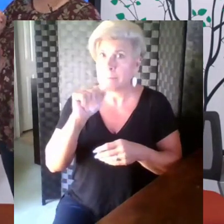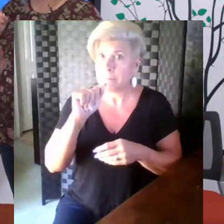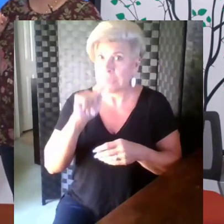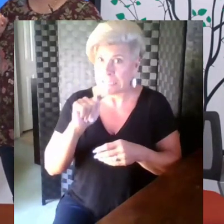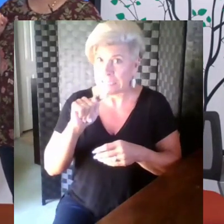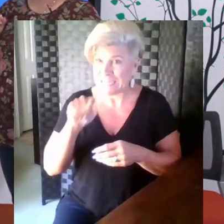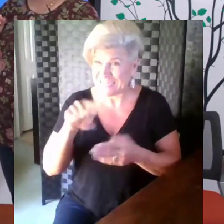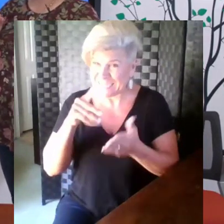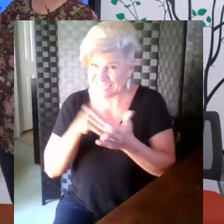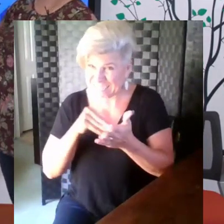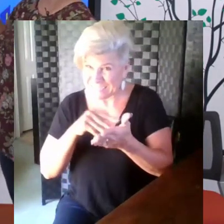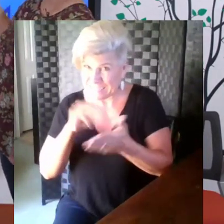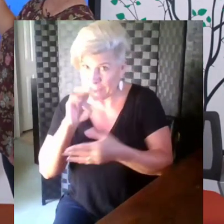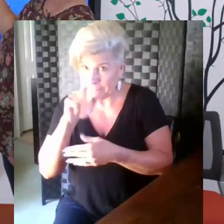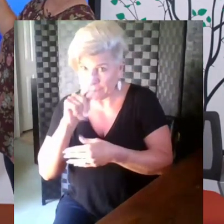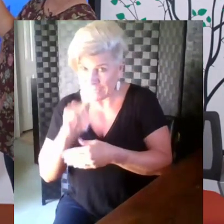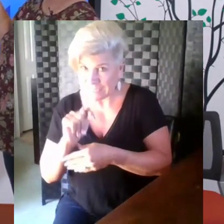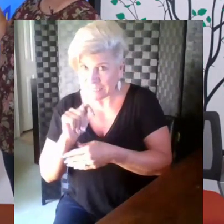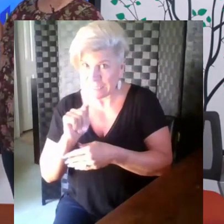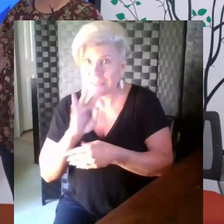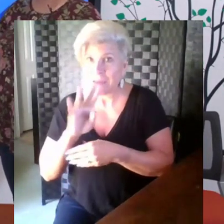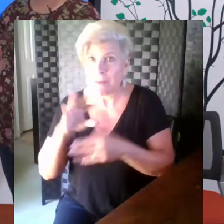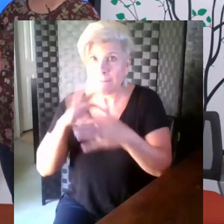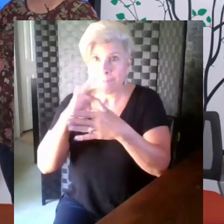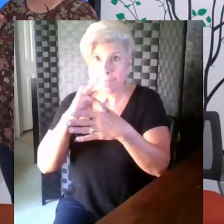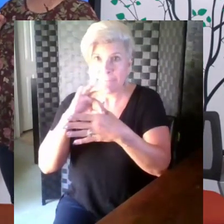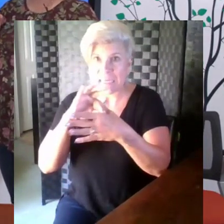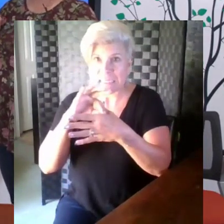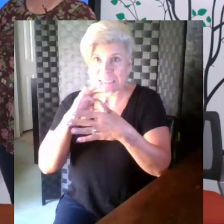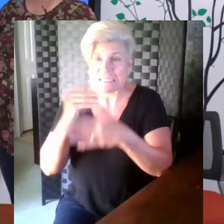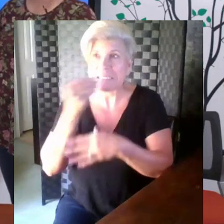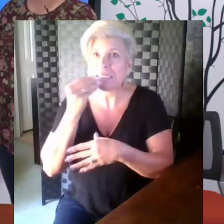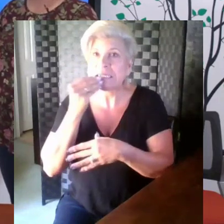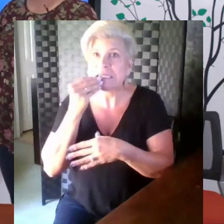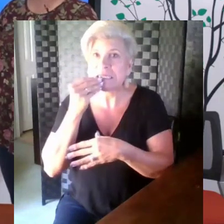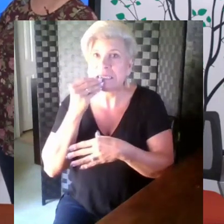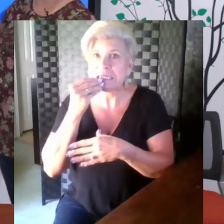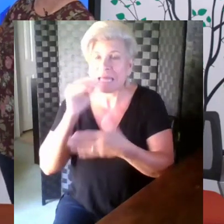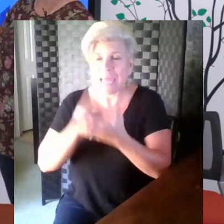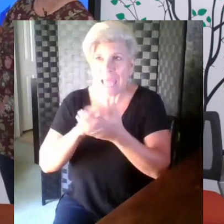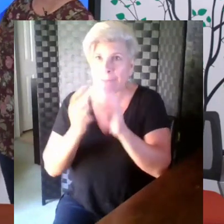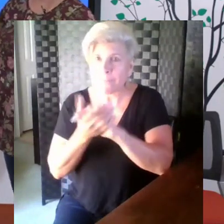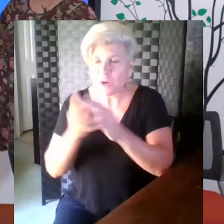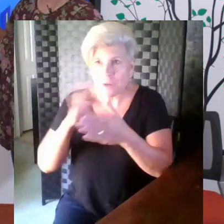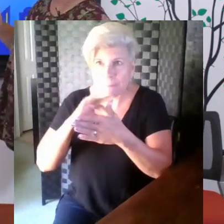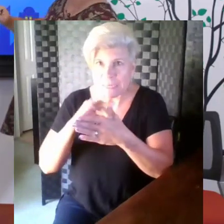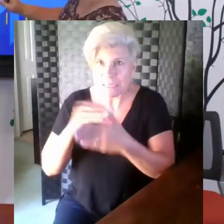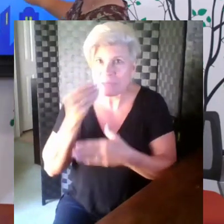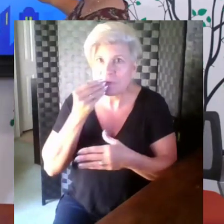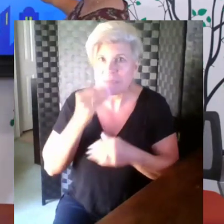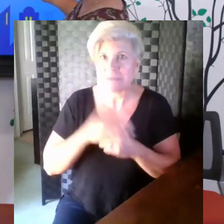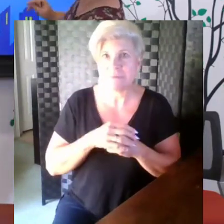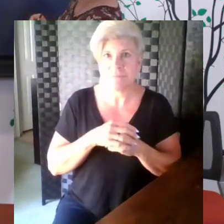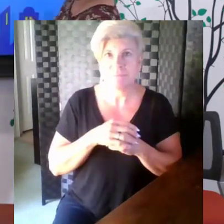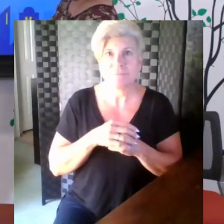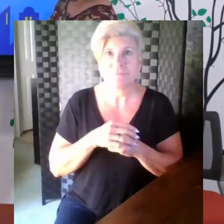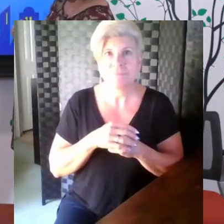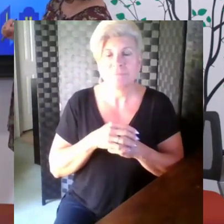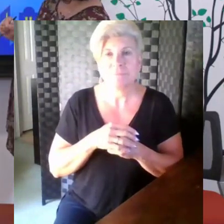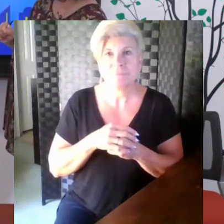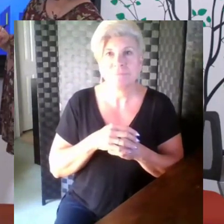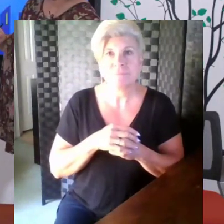This definition of meat is referring to the kind of meat that you eat, like hamburger meat. Couple